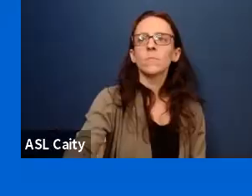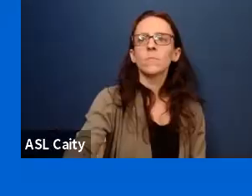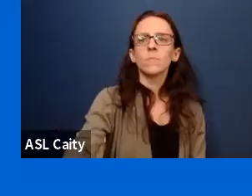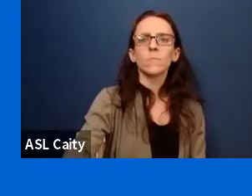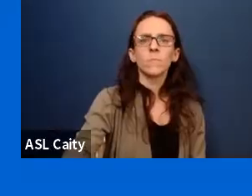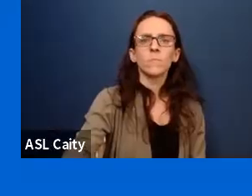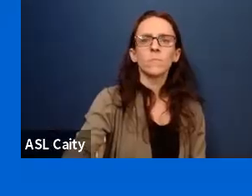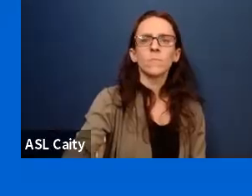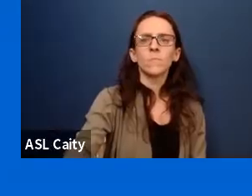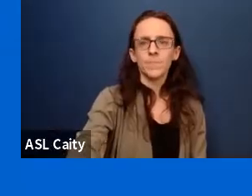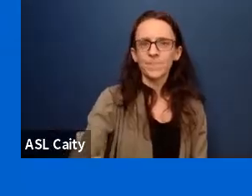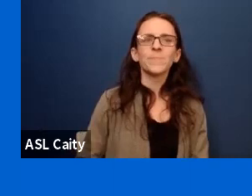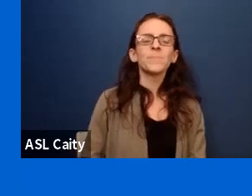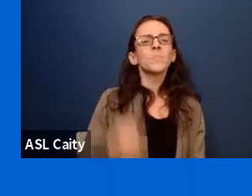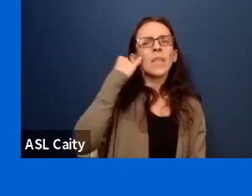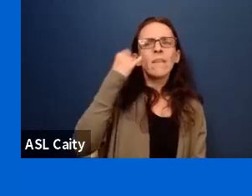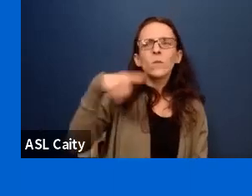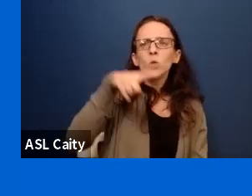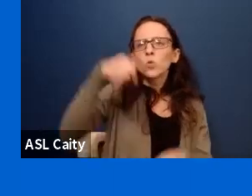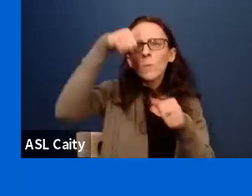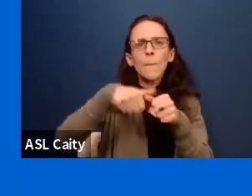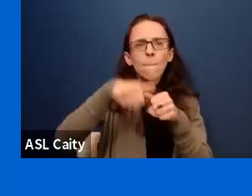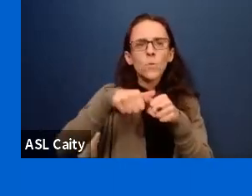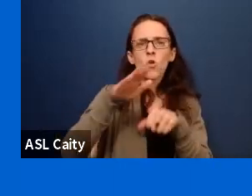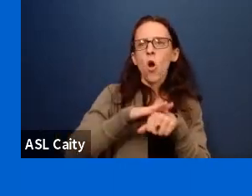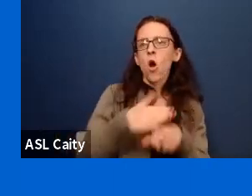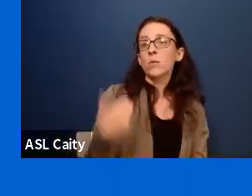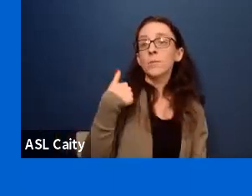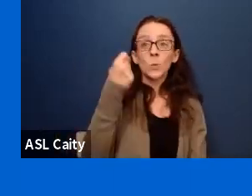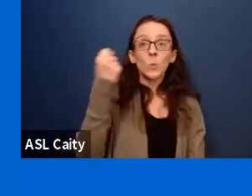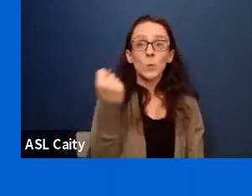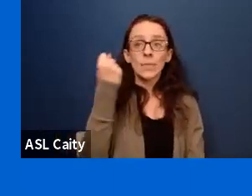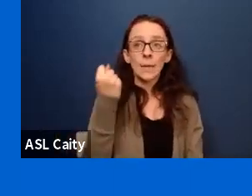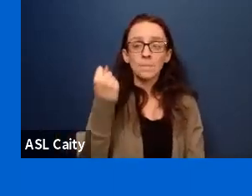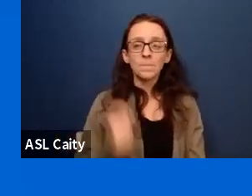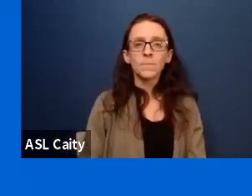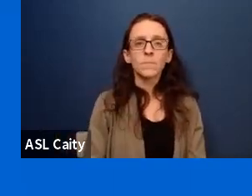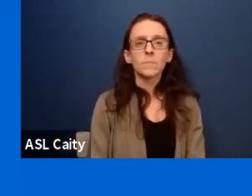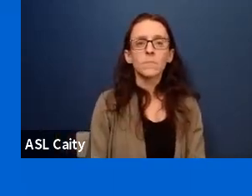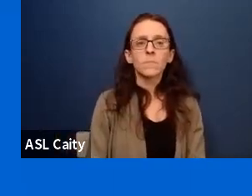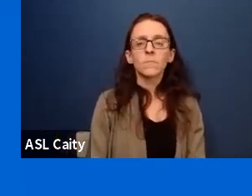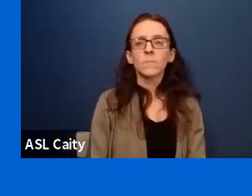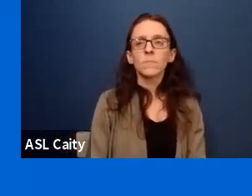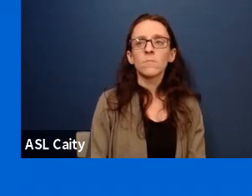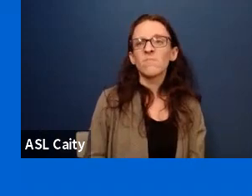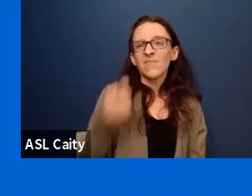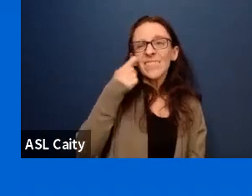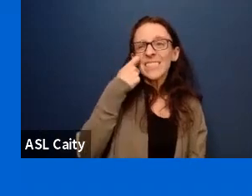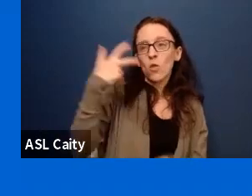So if you remember on Tuesday, just 3 short days